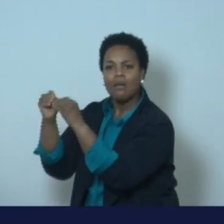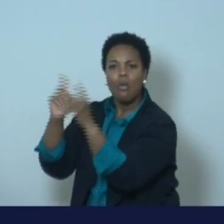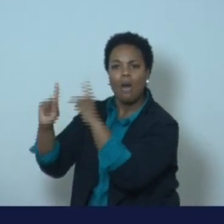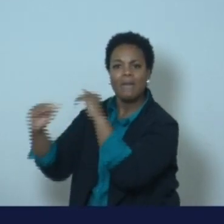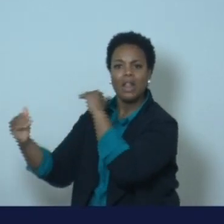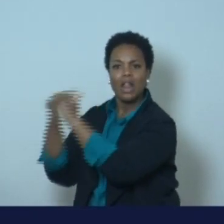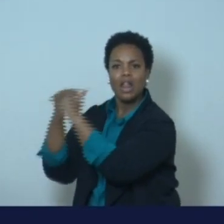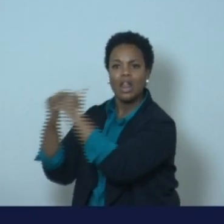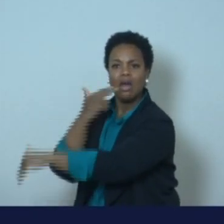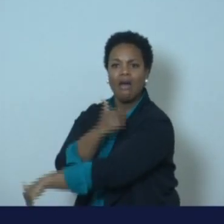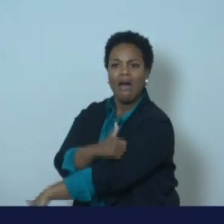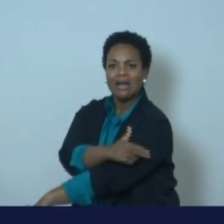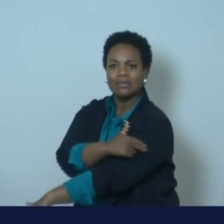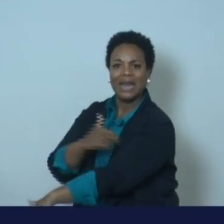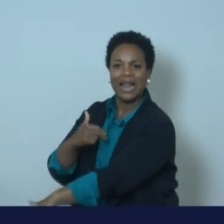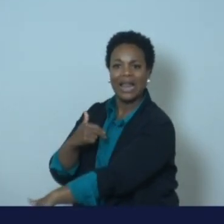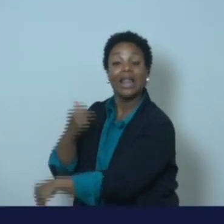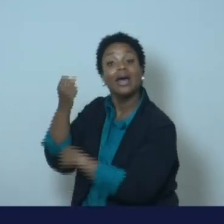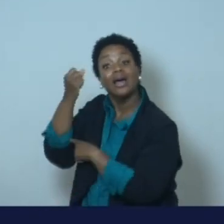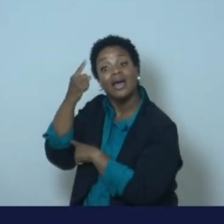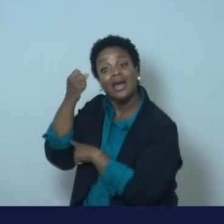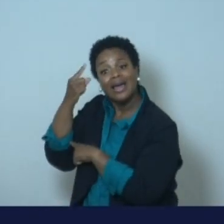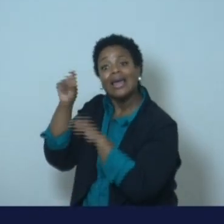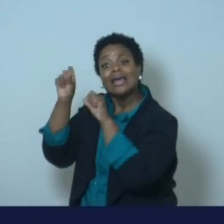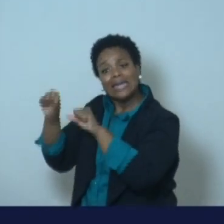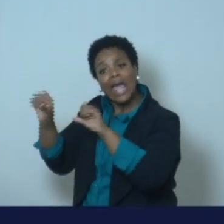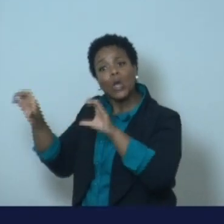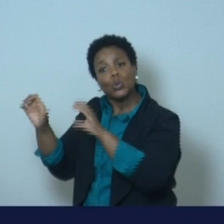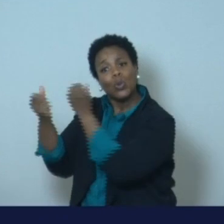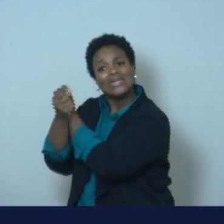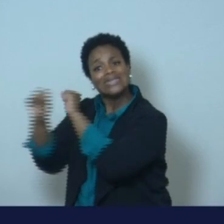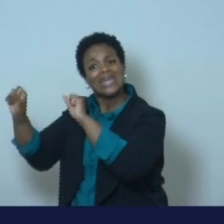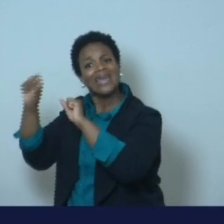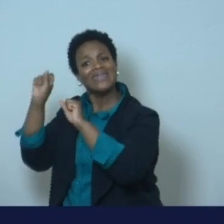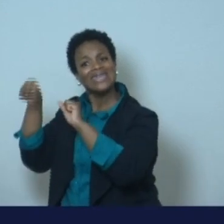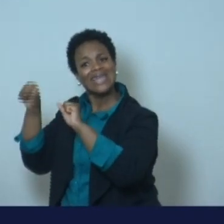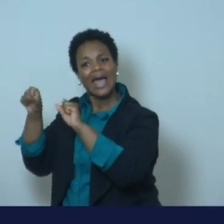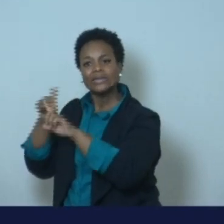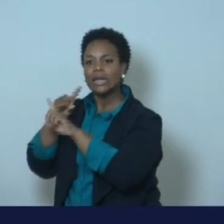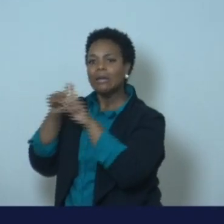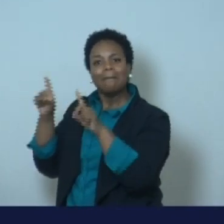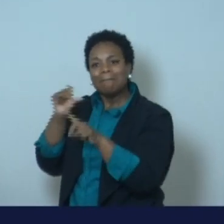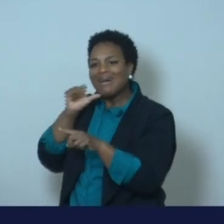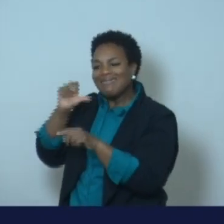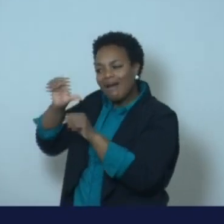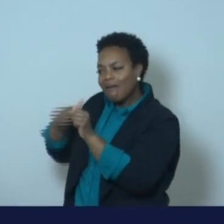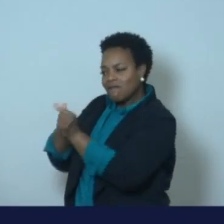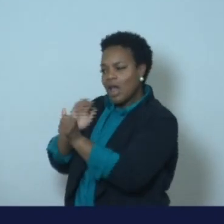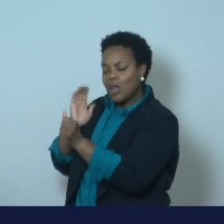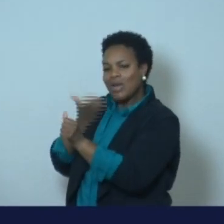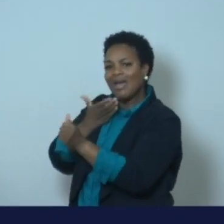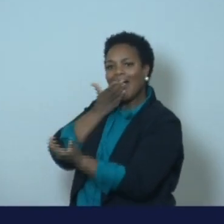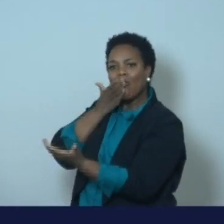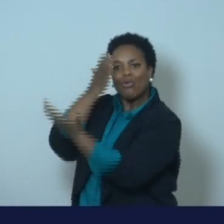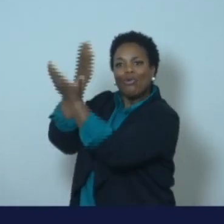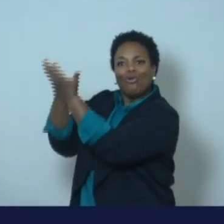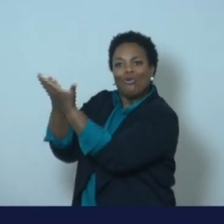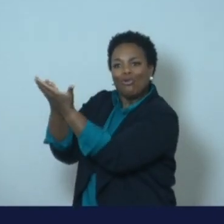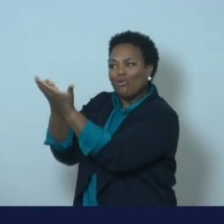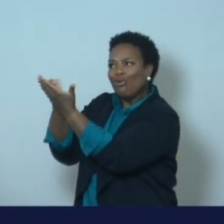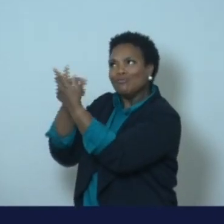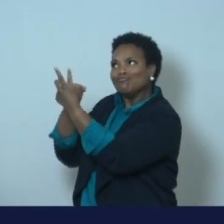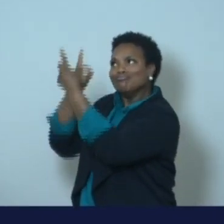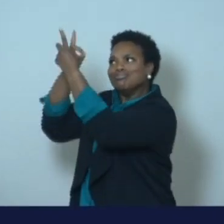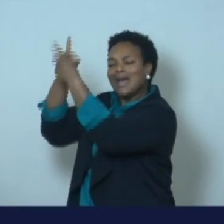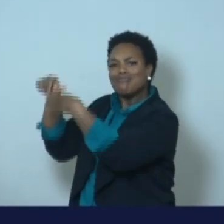outside of the license framework for the number of patients we think is optimal based on the number of staff and the equipment in a